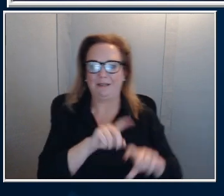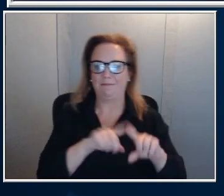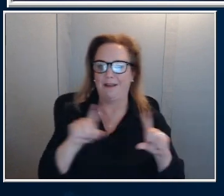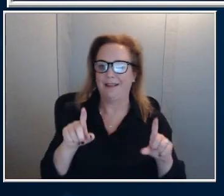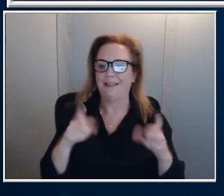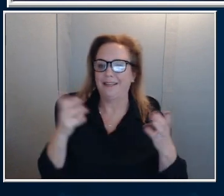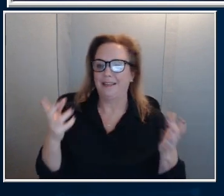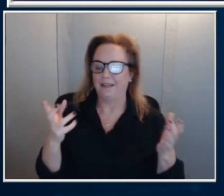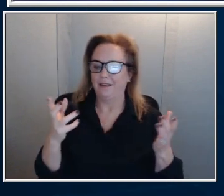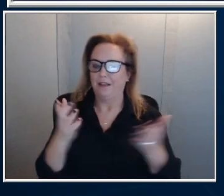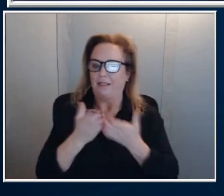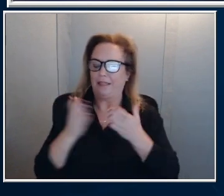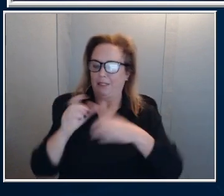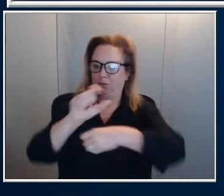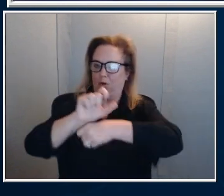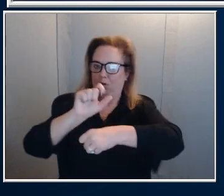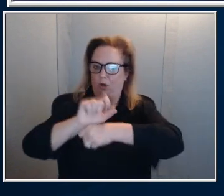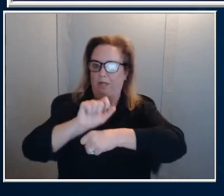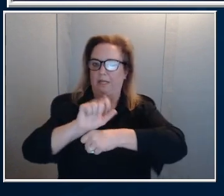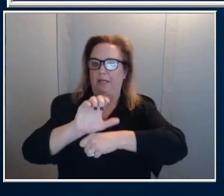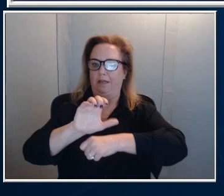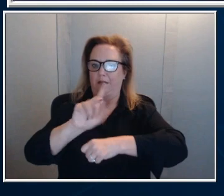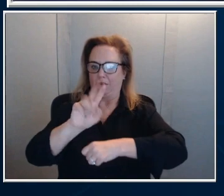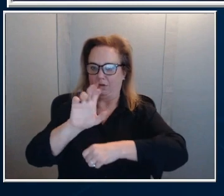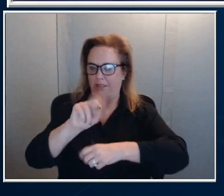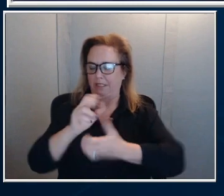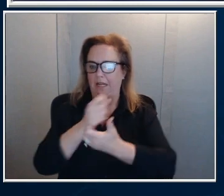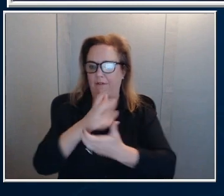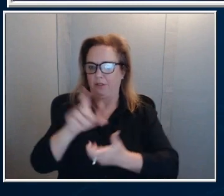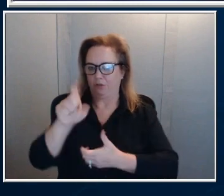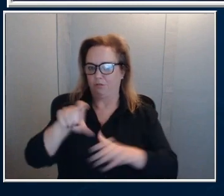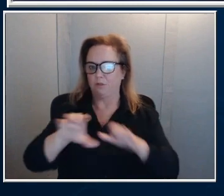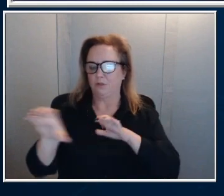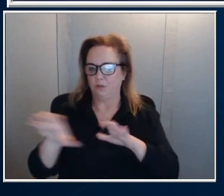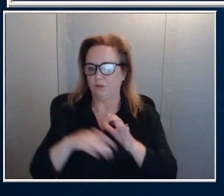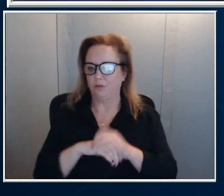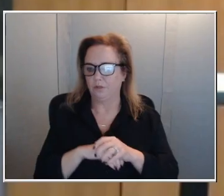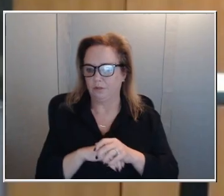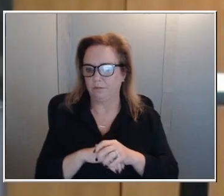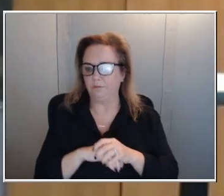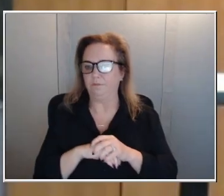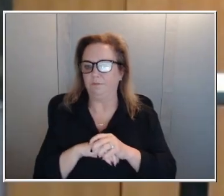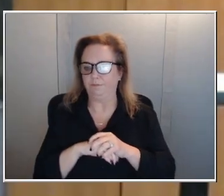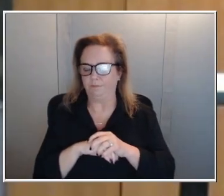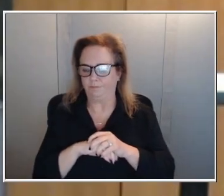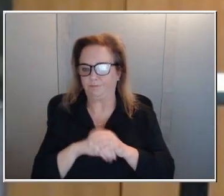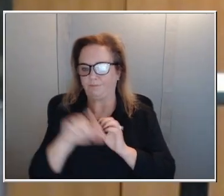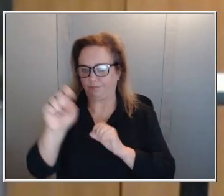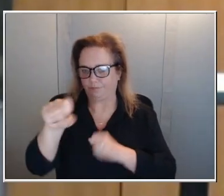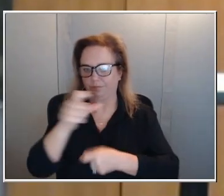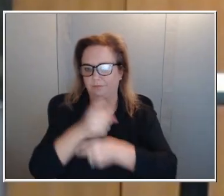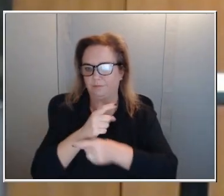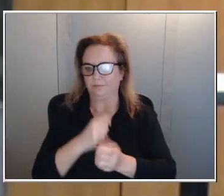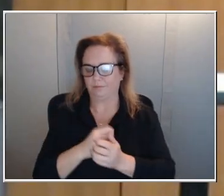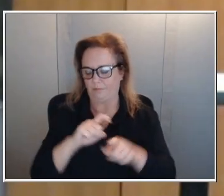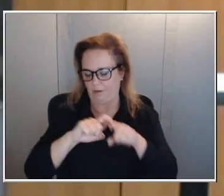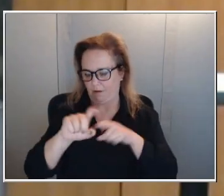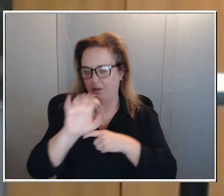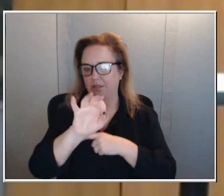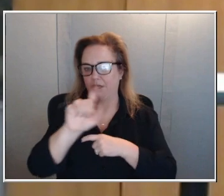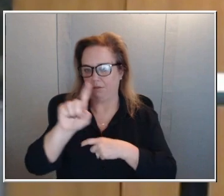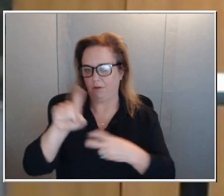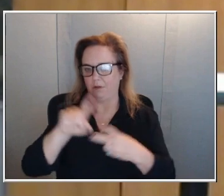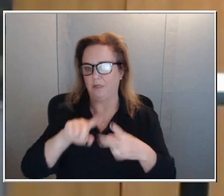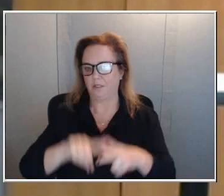were working and Kristen did exactly what she was supposed to do, correct? Yes. Called 911 and started